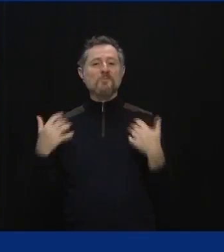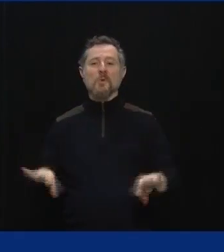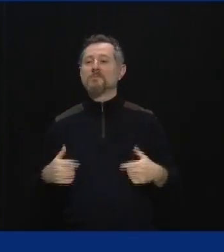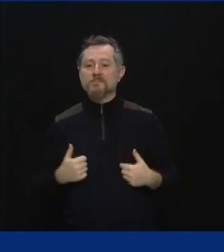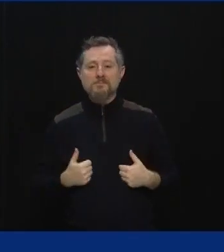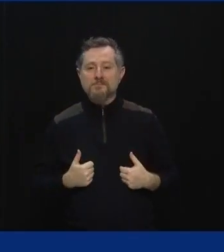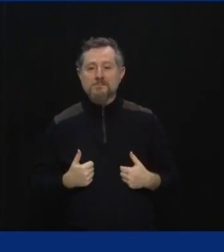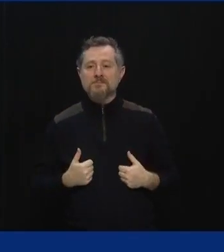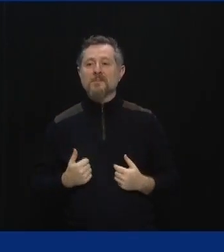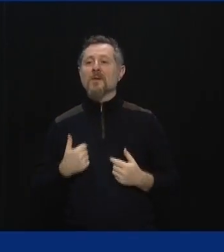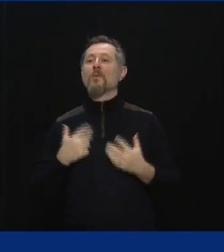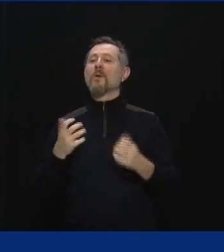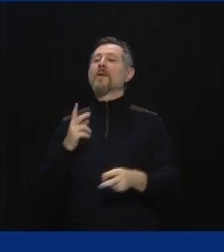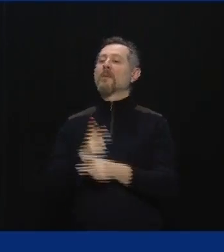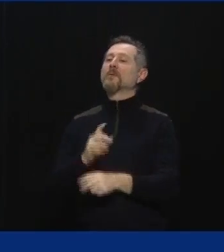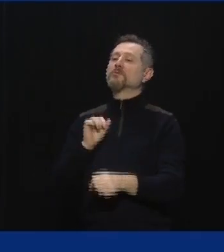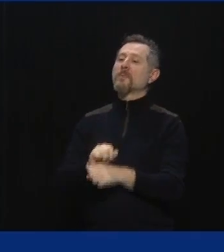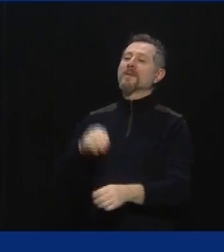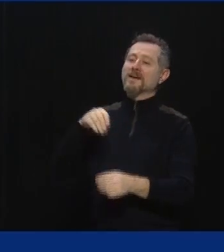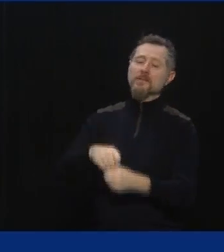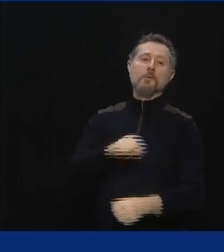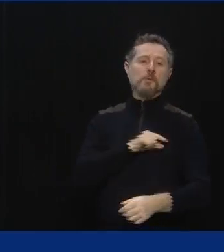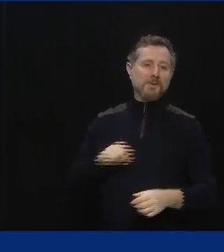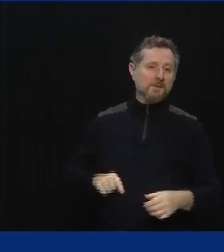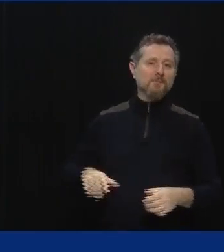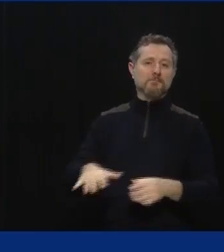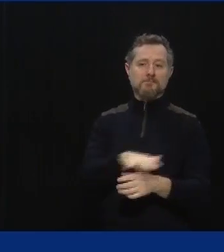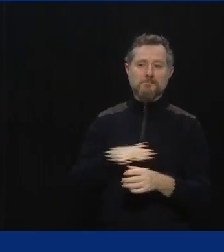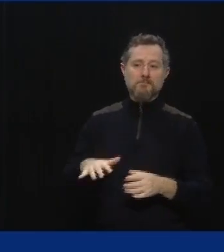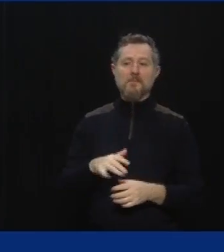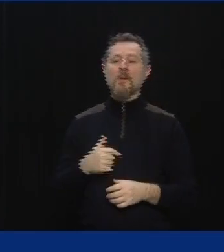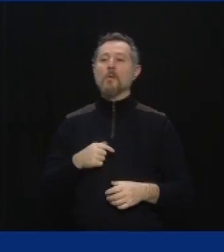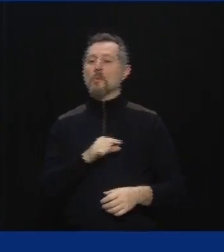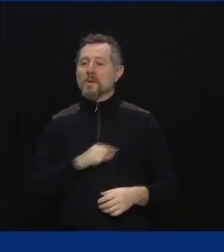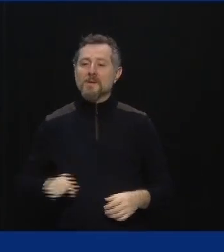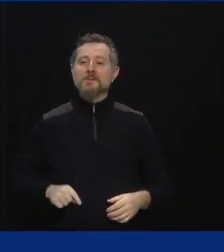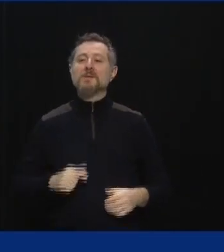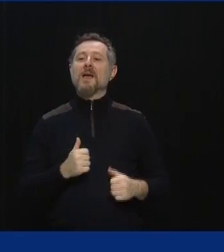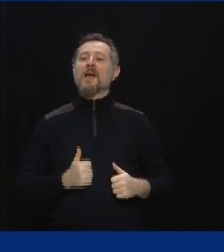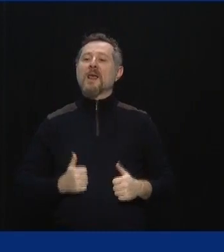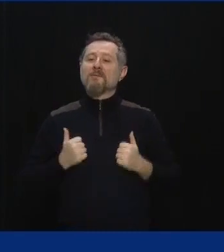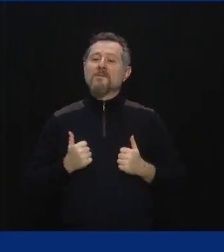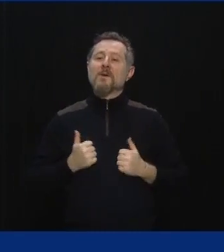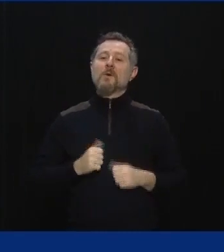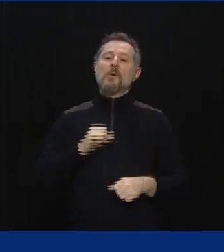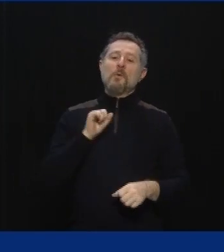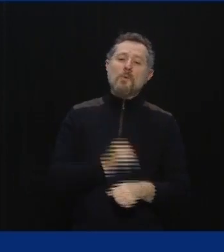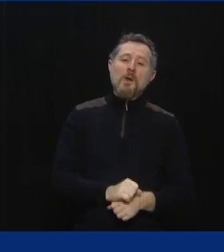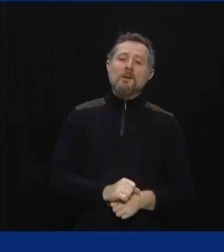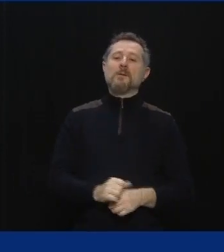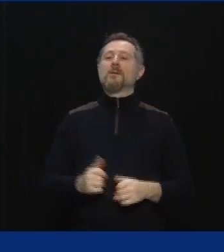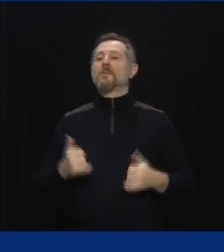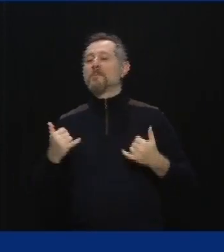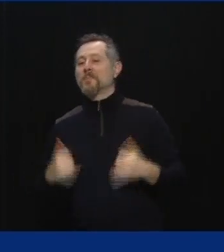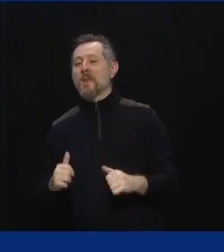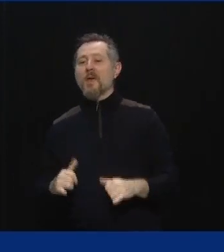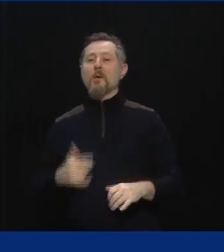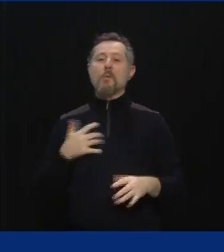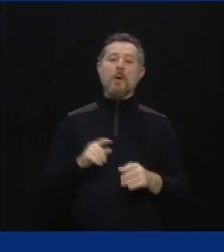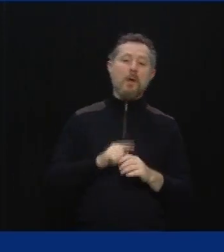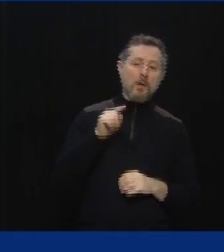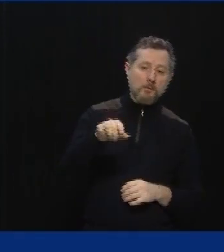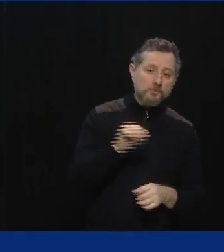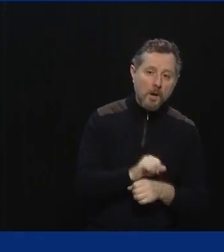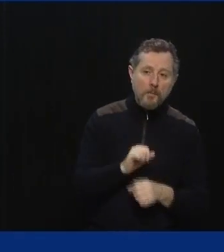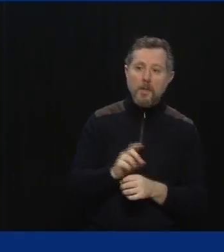But we want to keep jobs in Queens. We want Queens to be a place where we live, work, and play. You shouldn't have to leave your borough to find a great